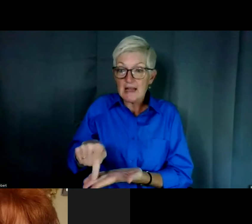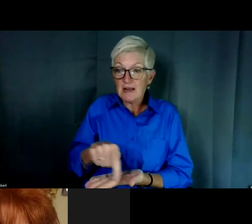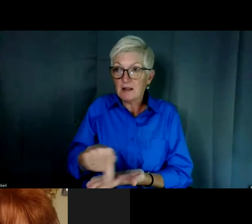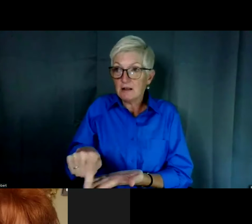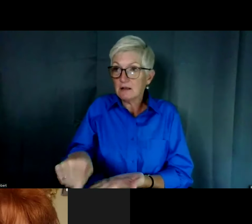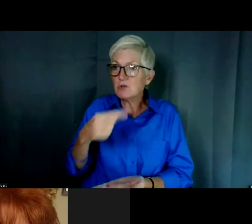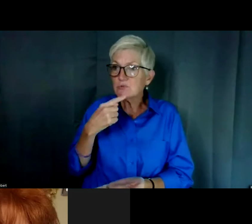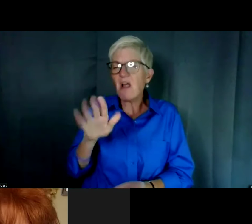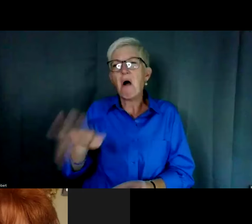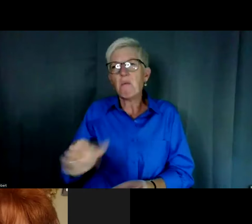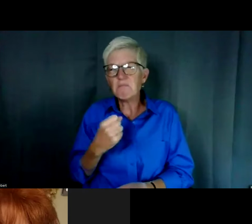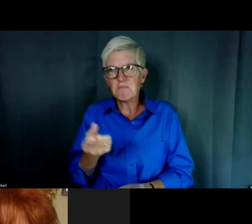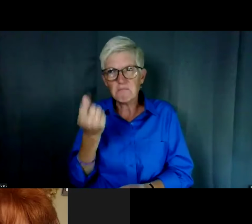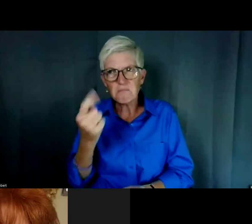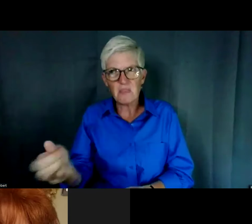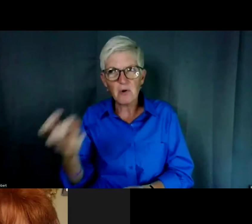or blind.